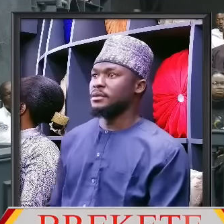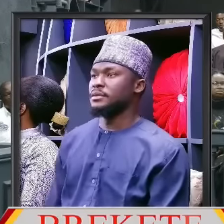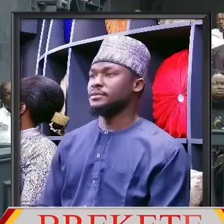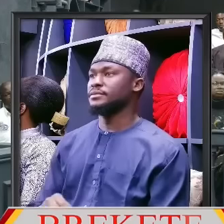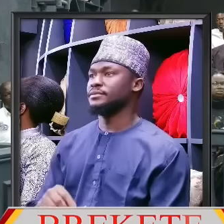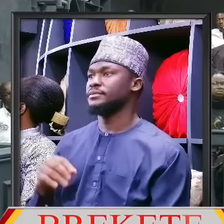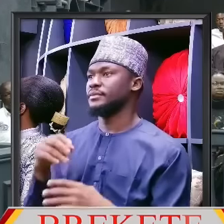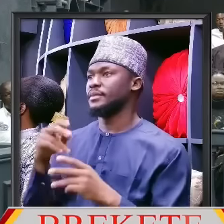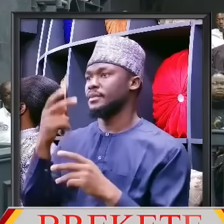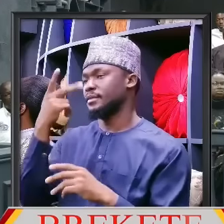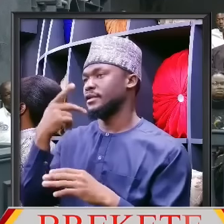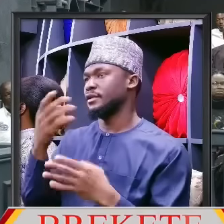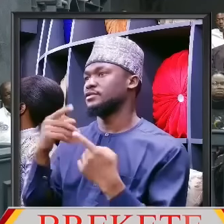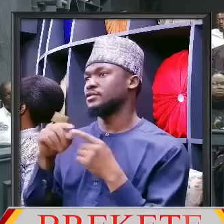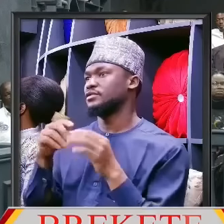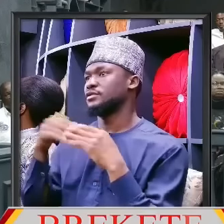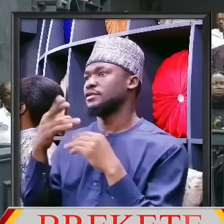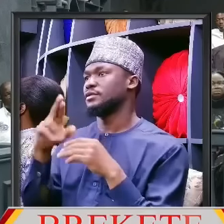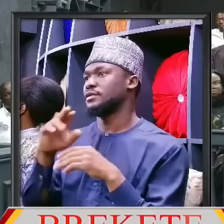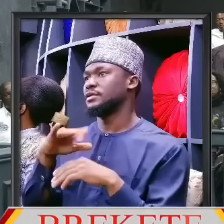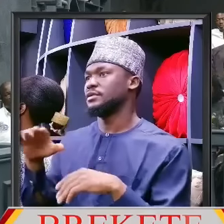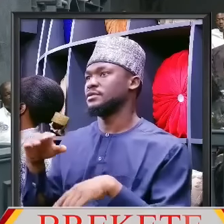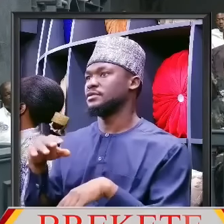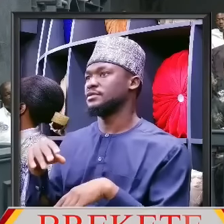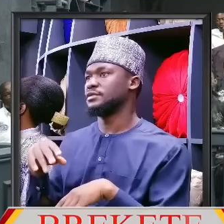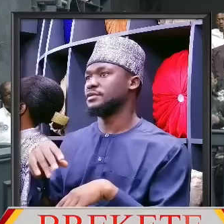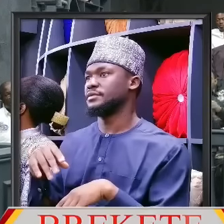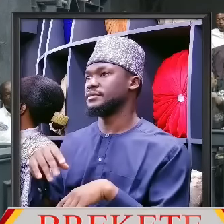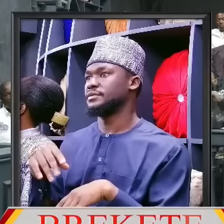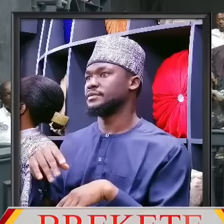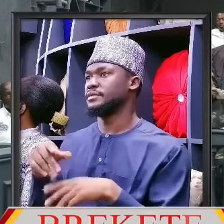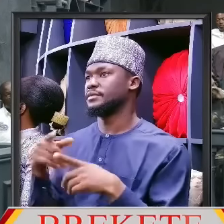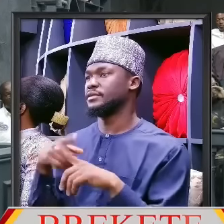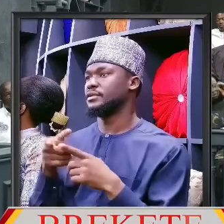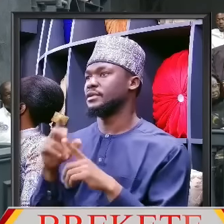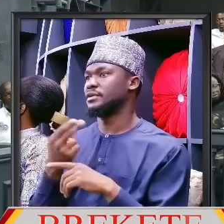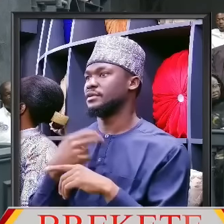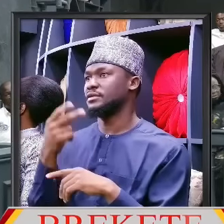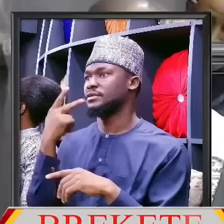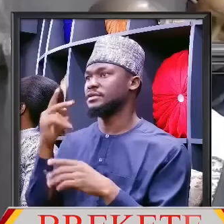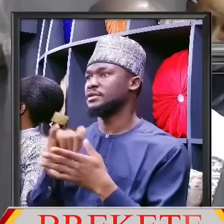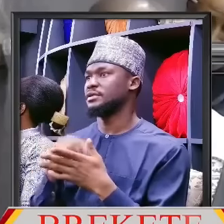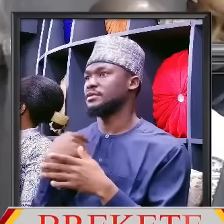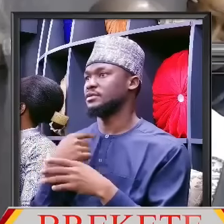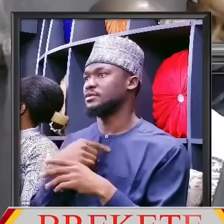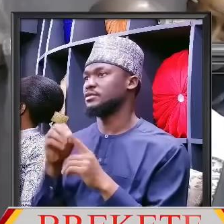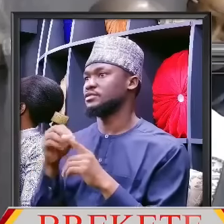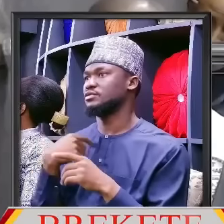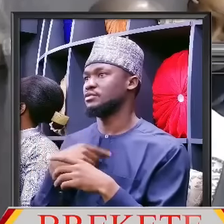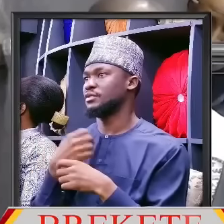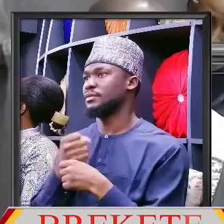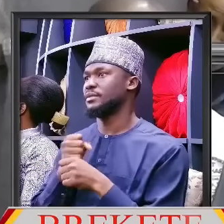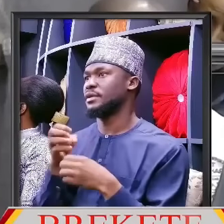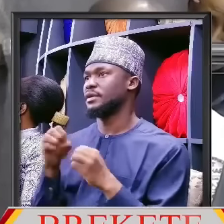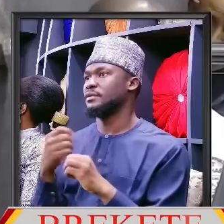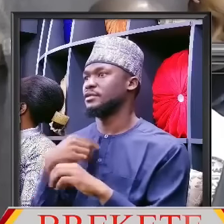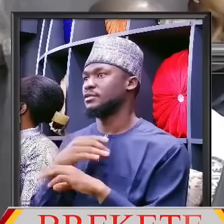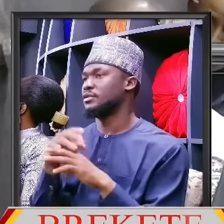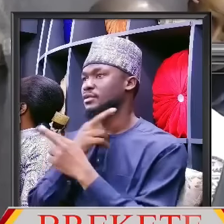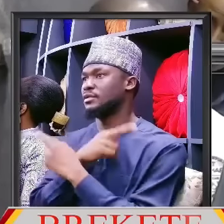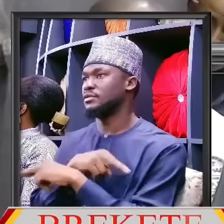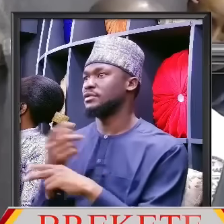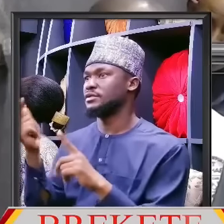Parents want to see their children graduate. But maybe they also know, say, they make effort. We're not going to rest